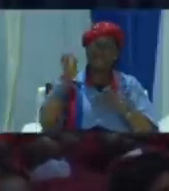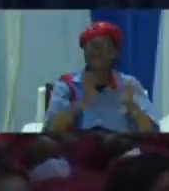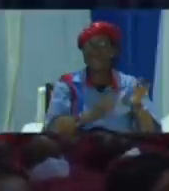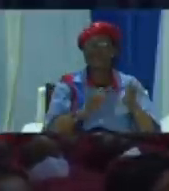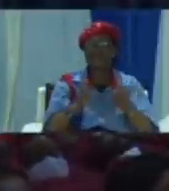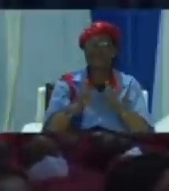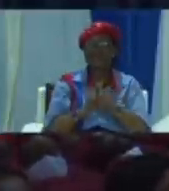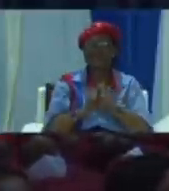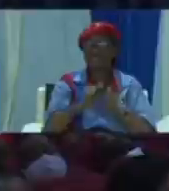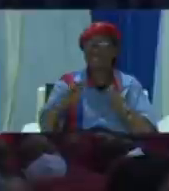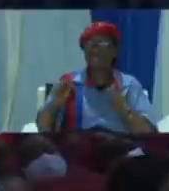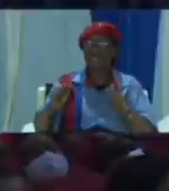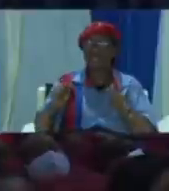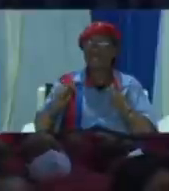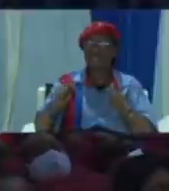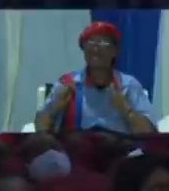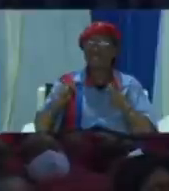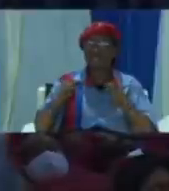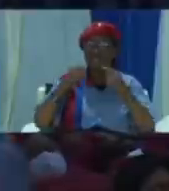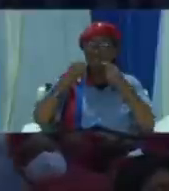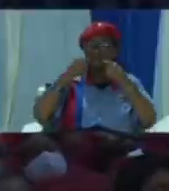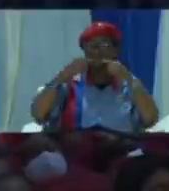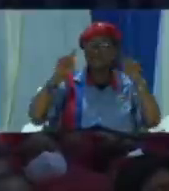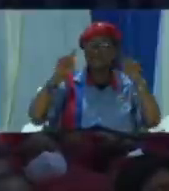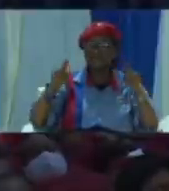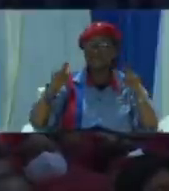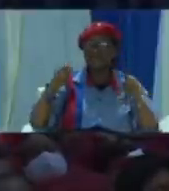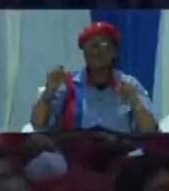degree. The kind we call, let my